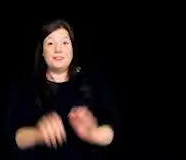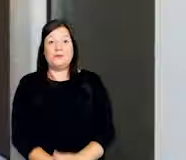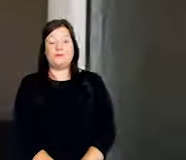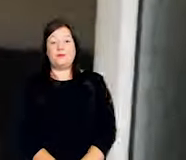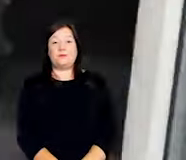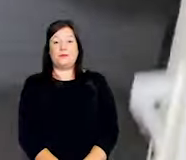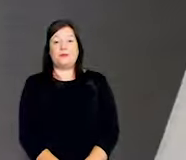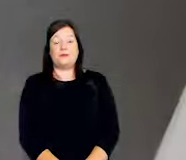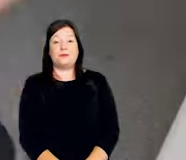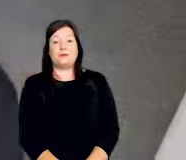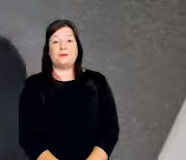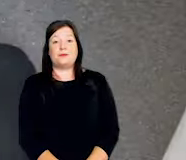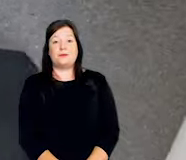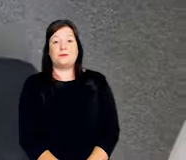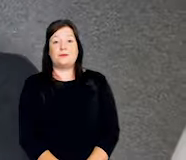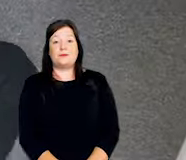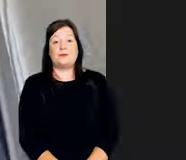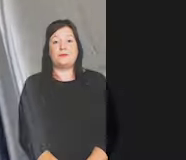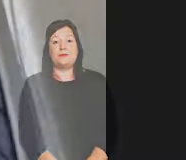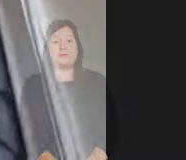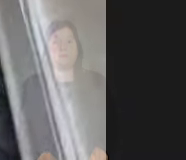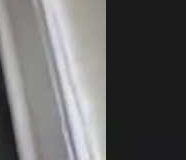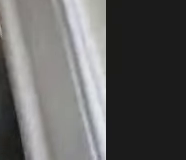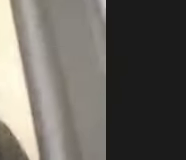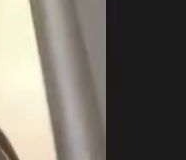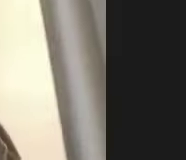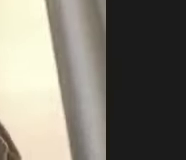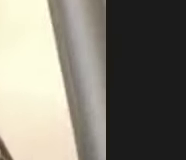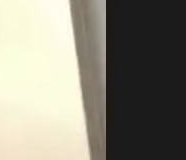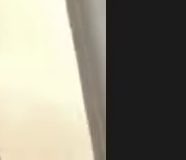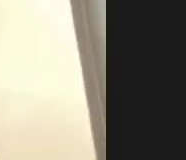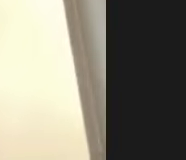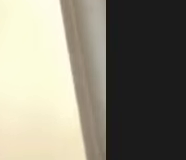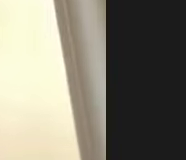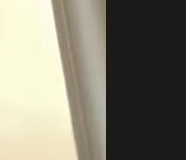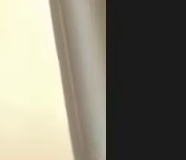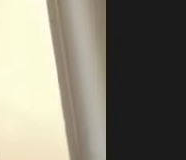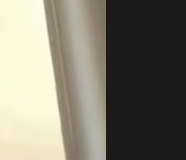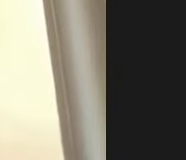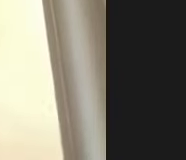Oh!